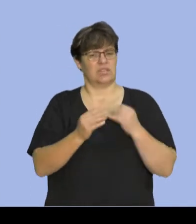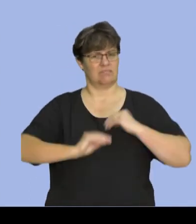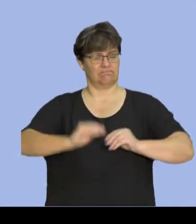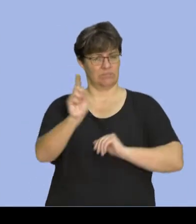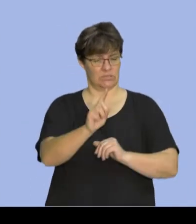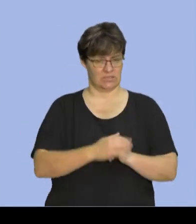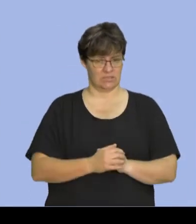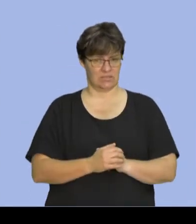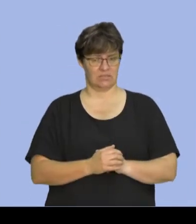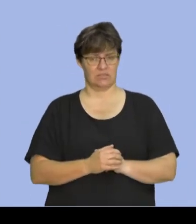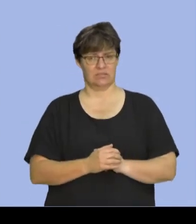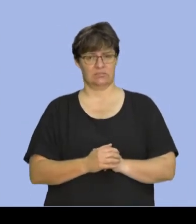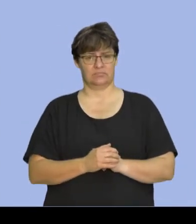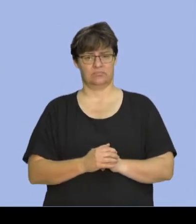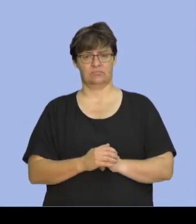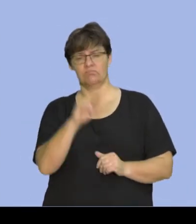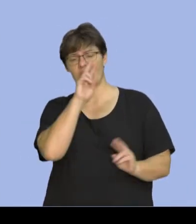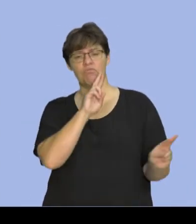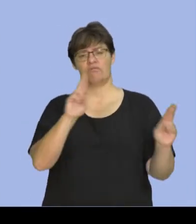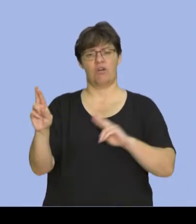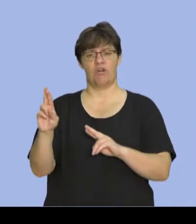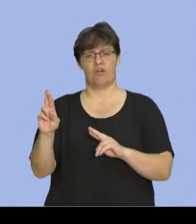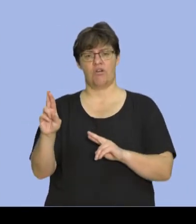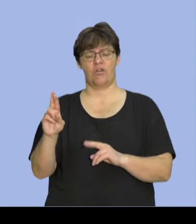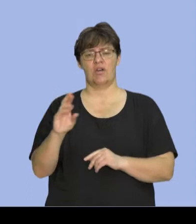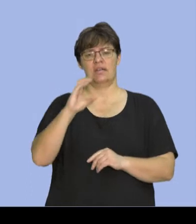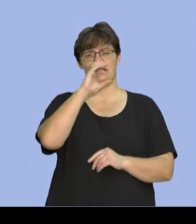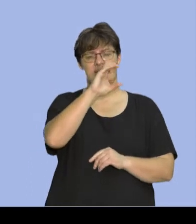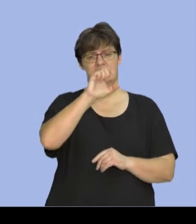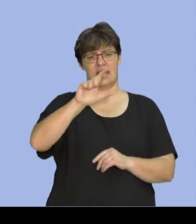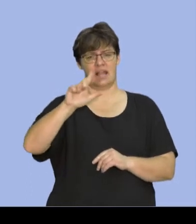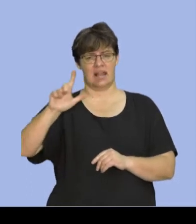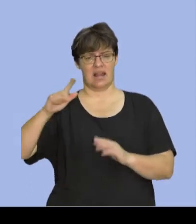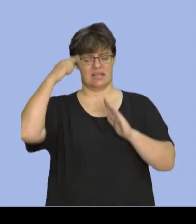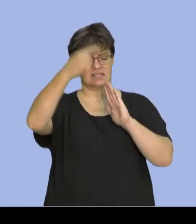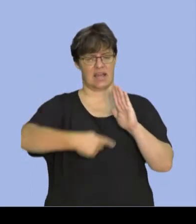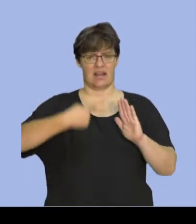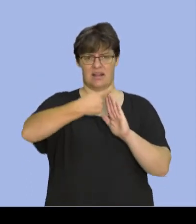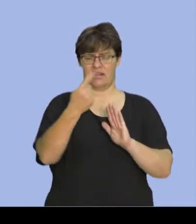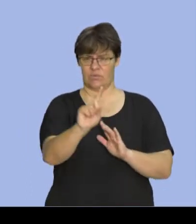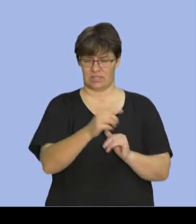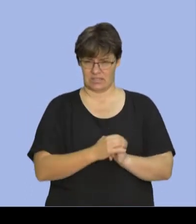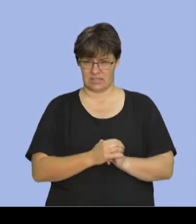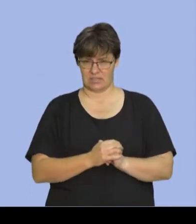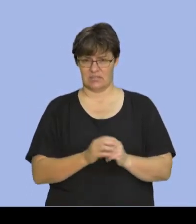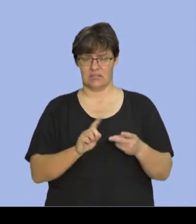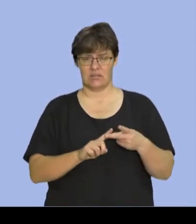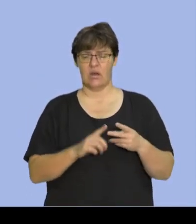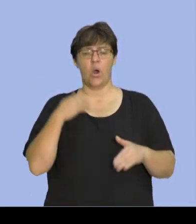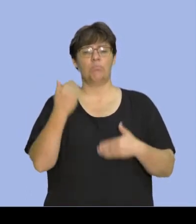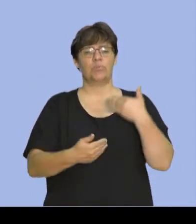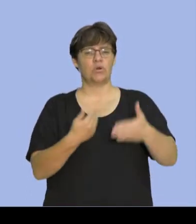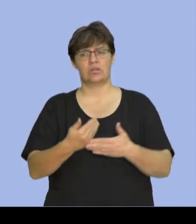what it means to refer to a cell cycle. We're going to try and understand what is a process